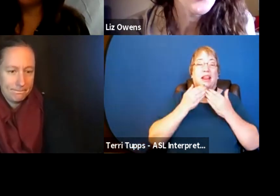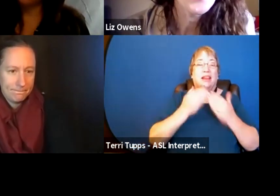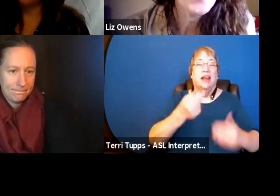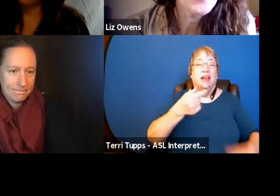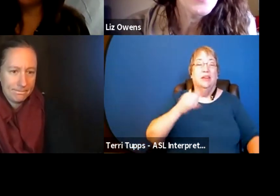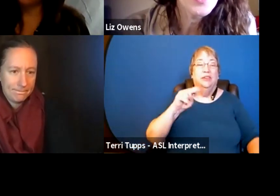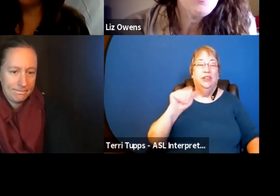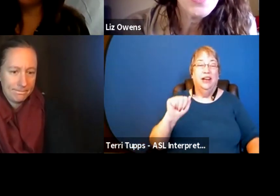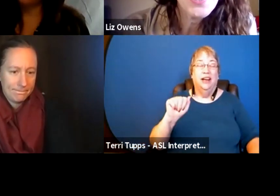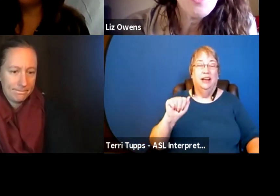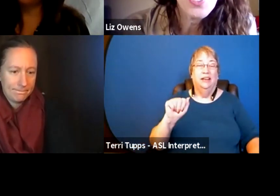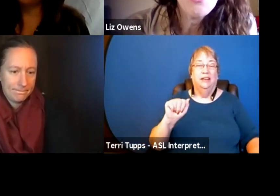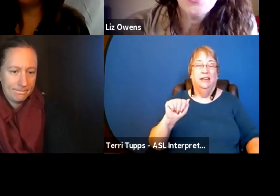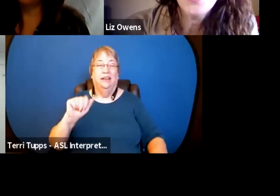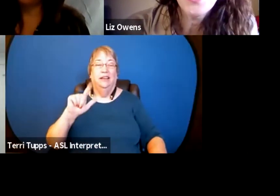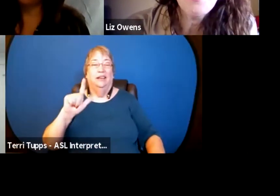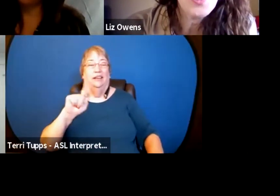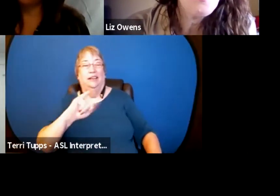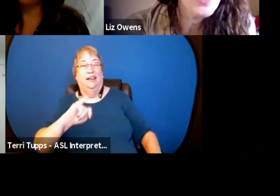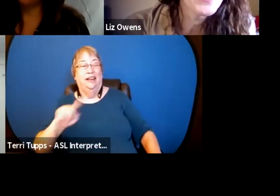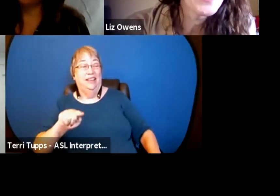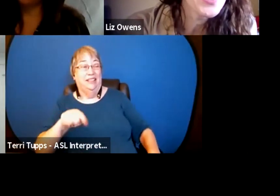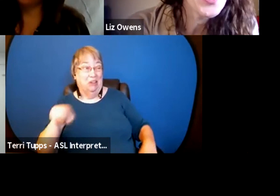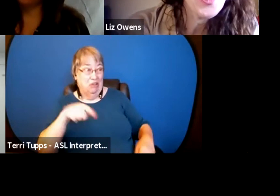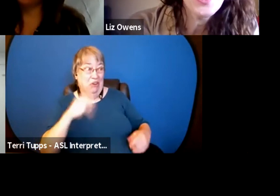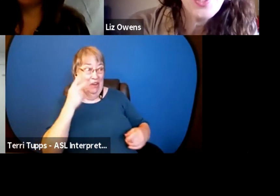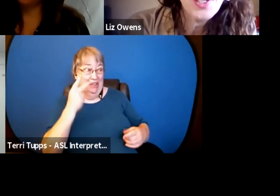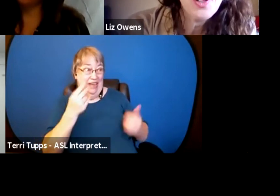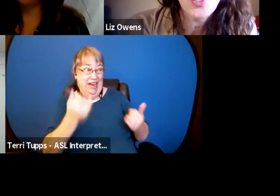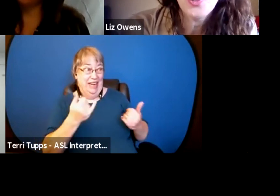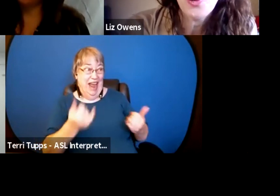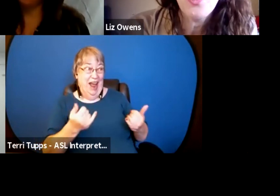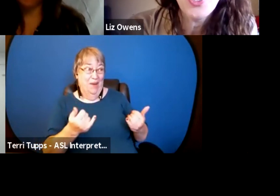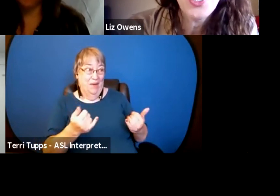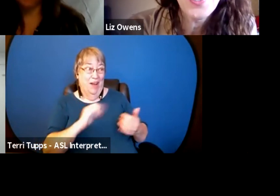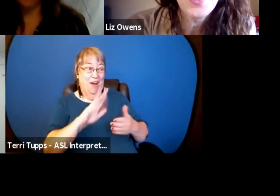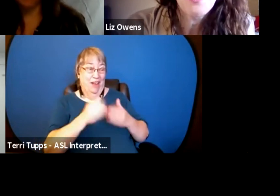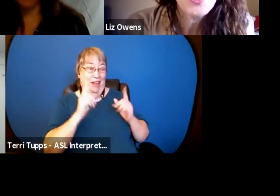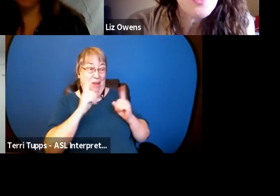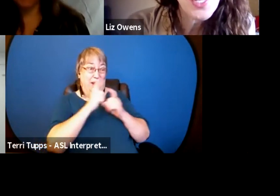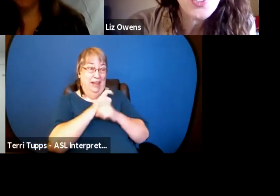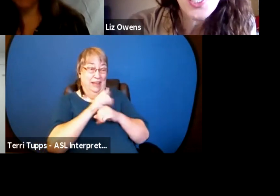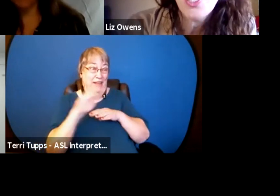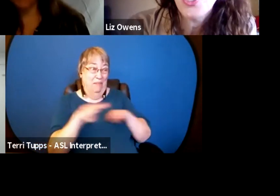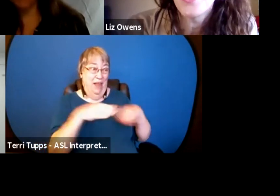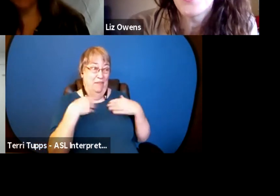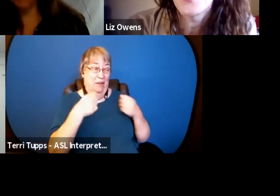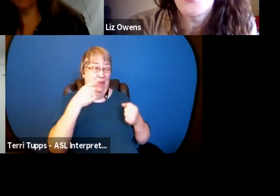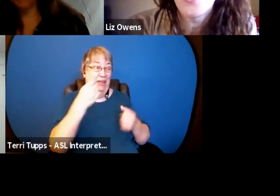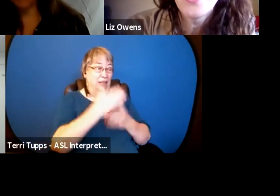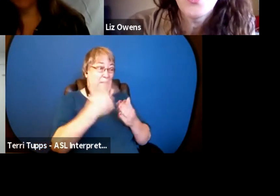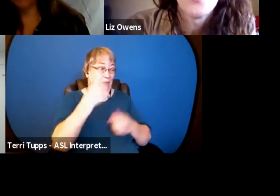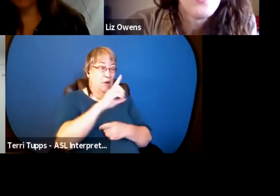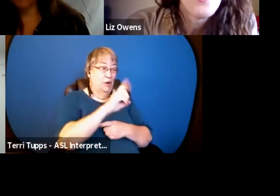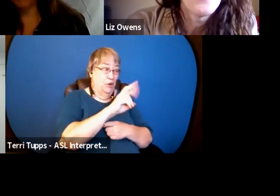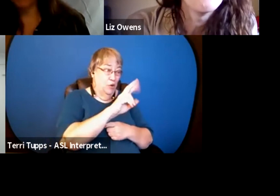And you're all seeing the complexity of the behavioral health system here by us telling you that some of these questions are Dora questions and some are CDPHE questions and so